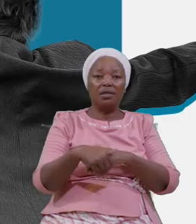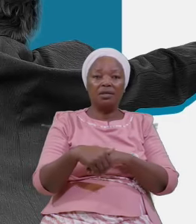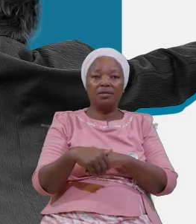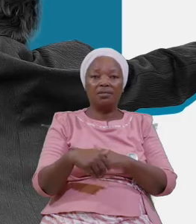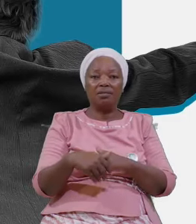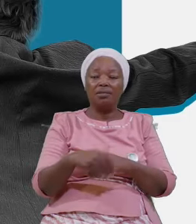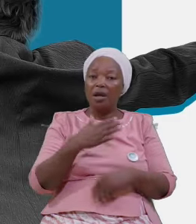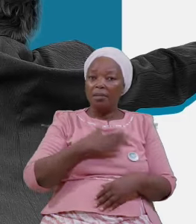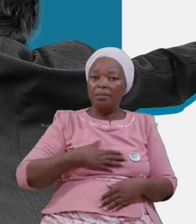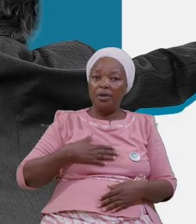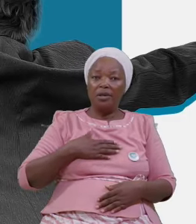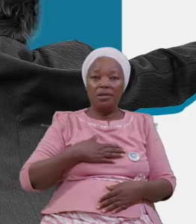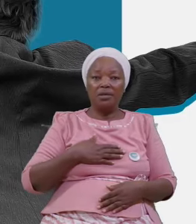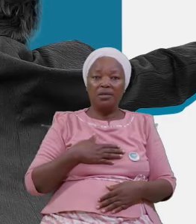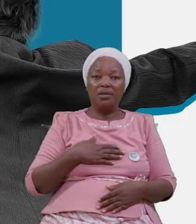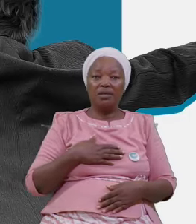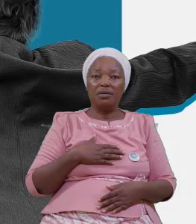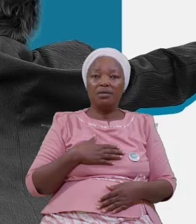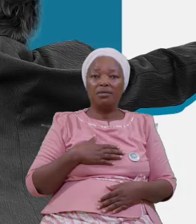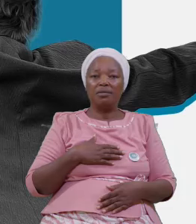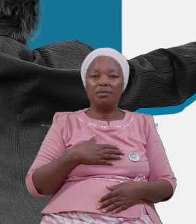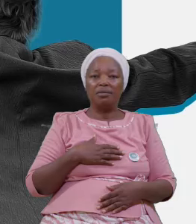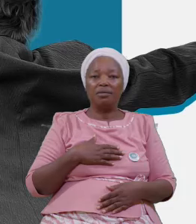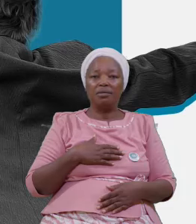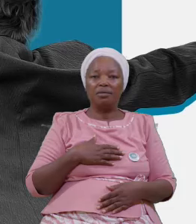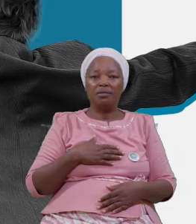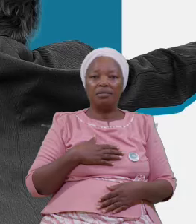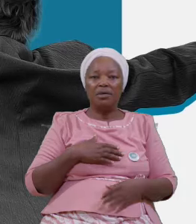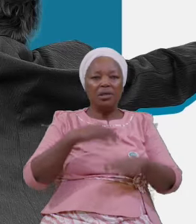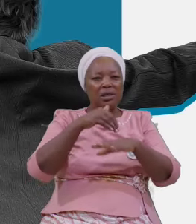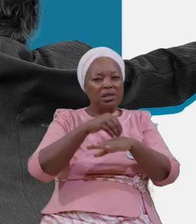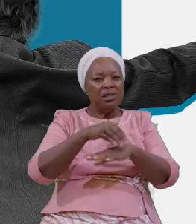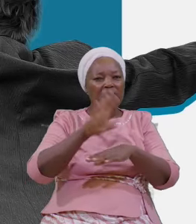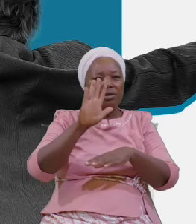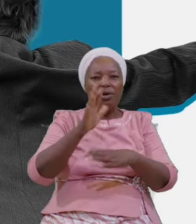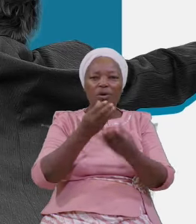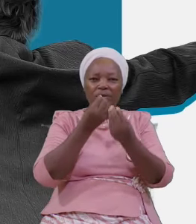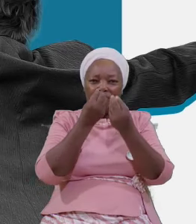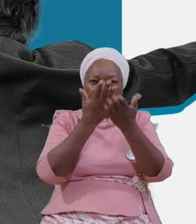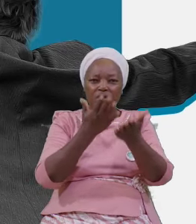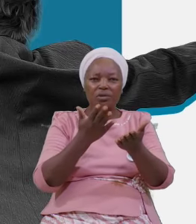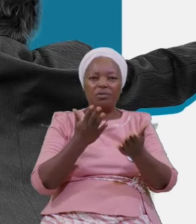please send your information